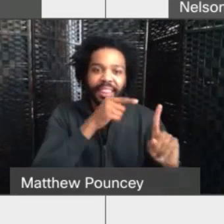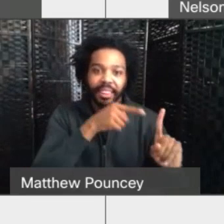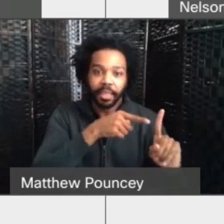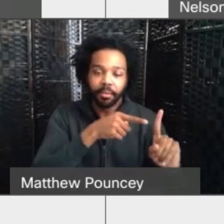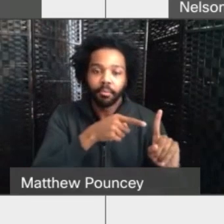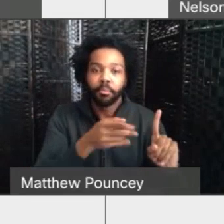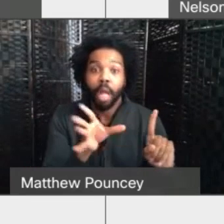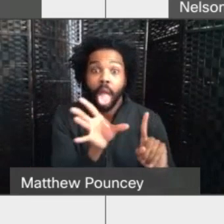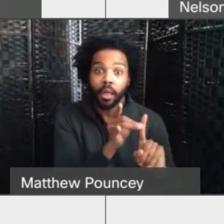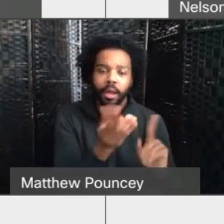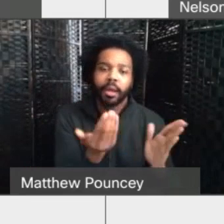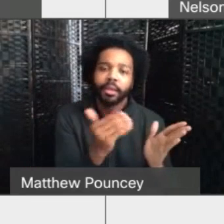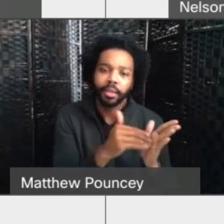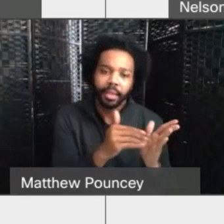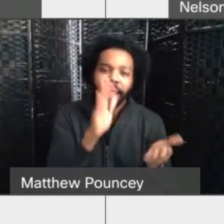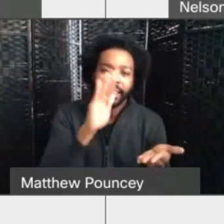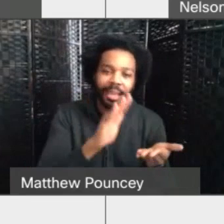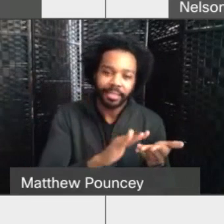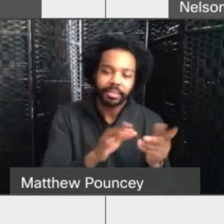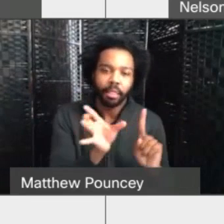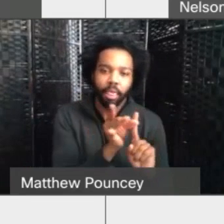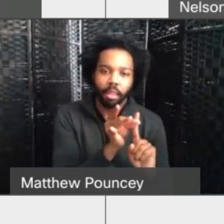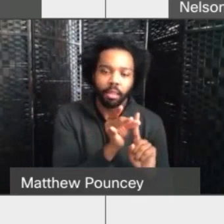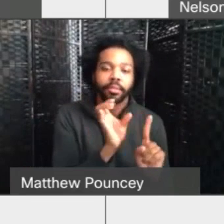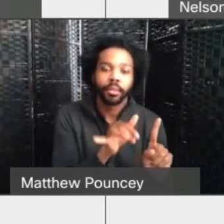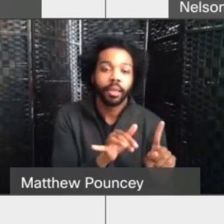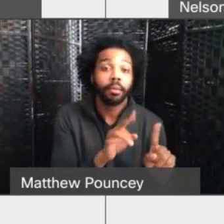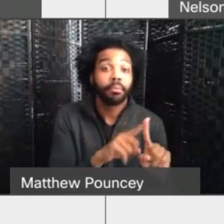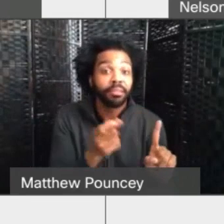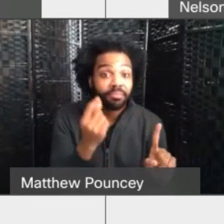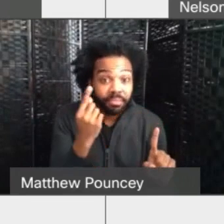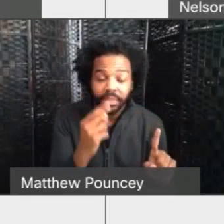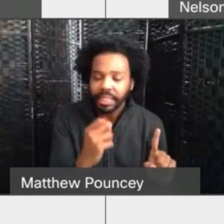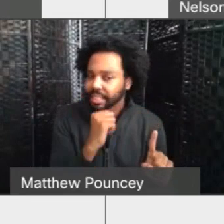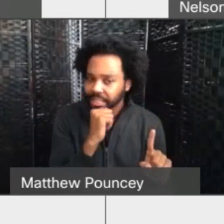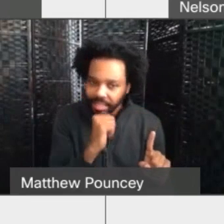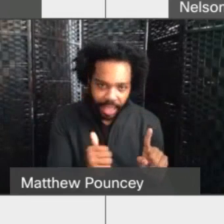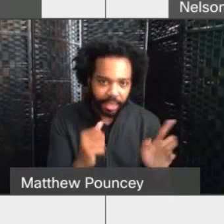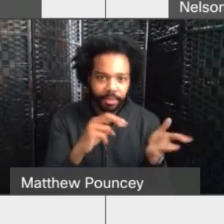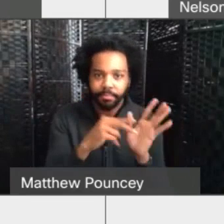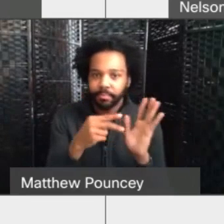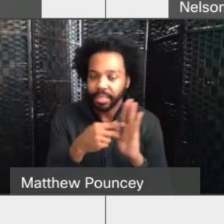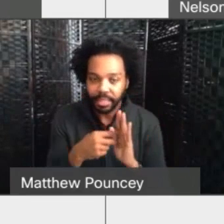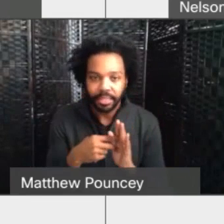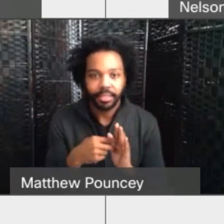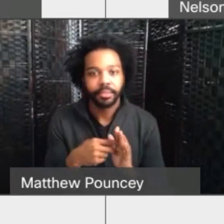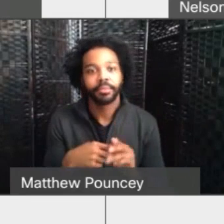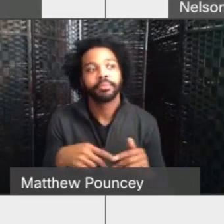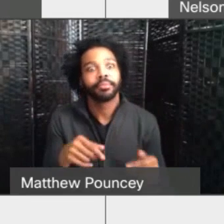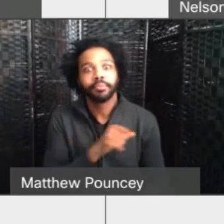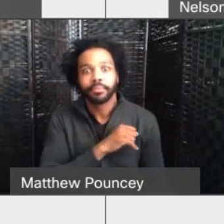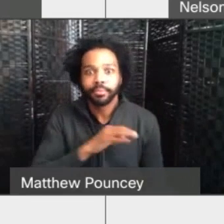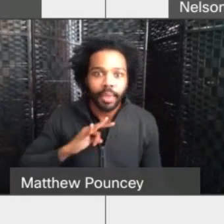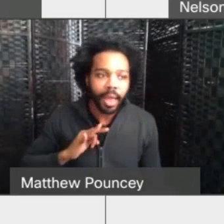from COVID-19. It does not mean that staff would take